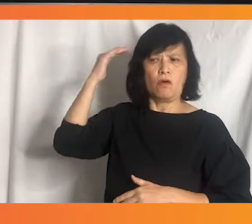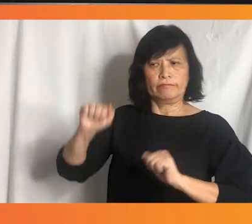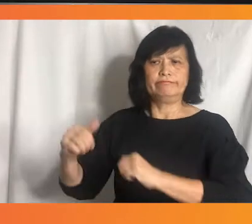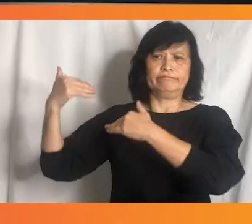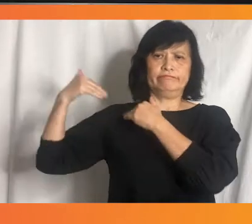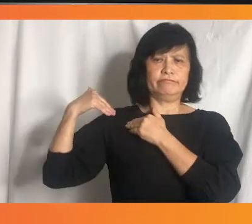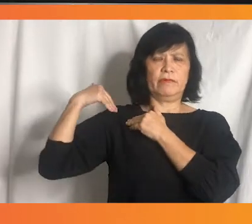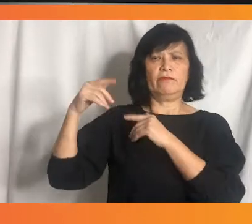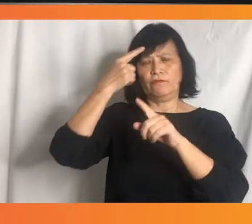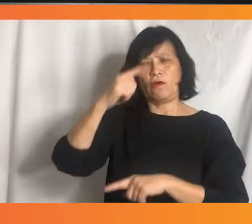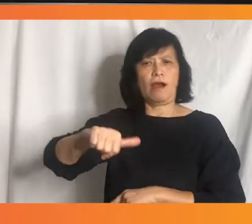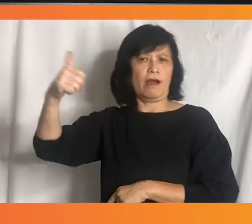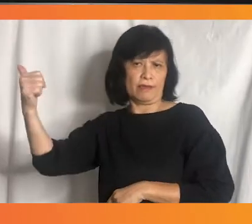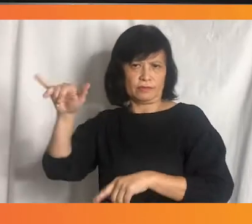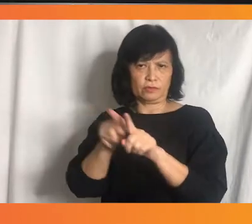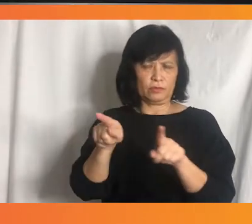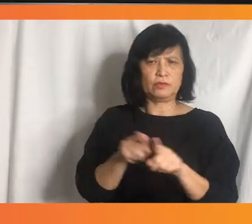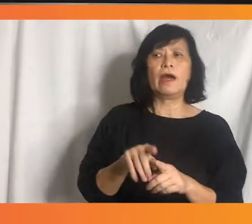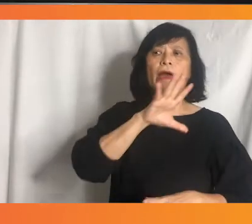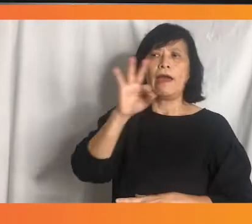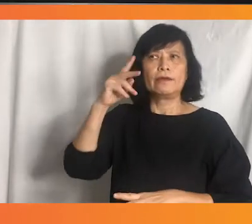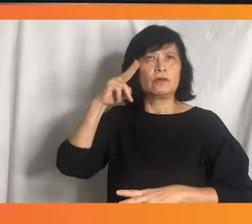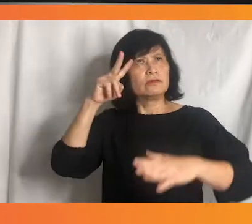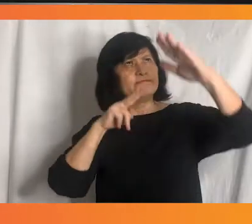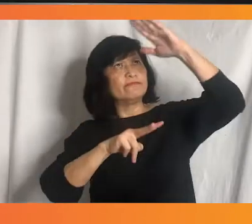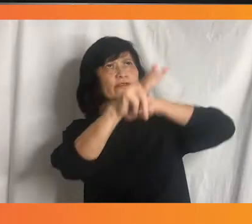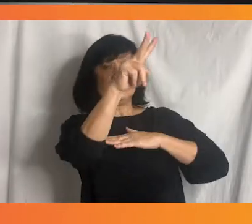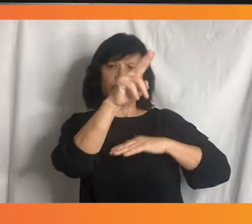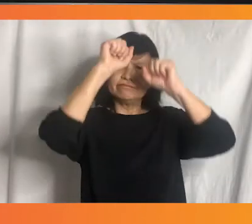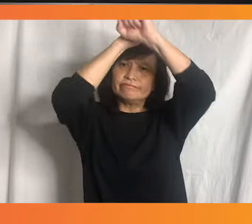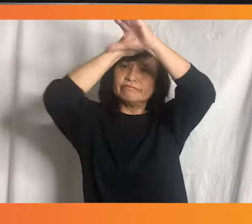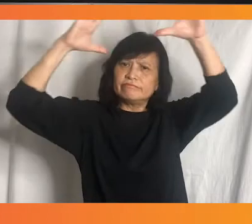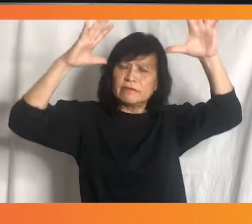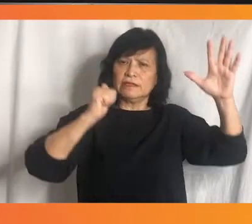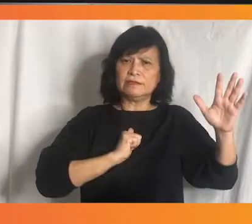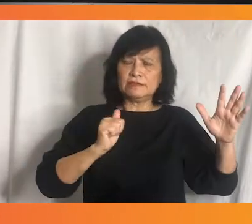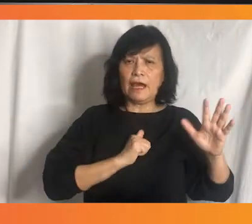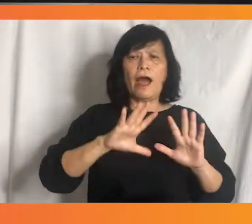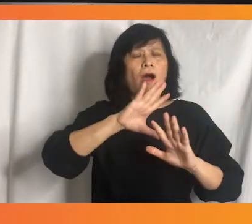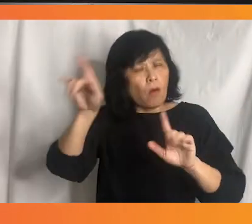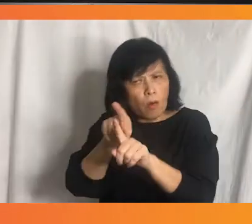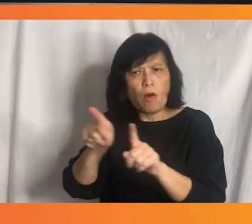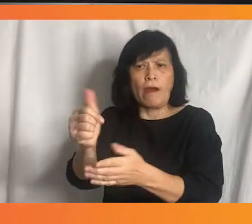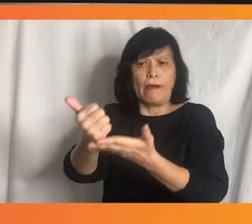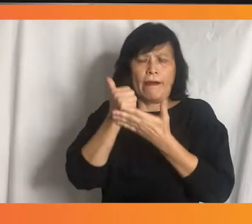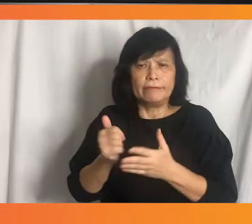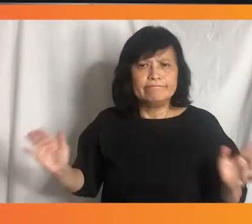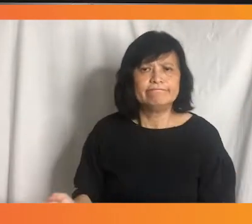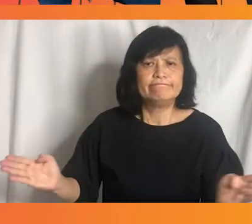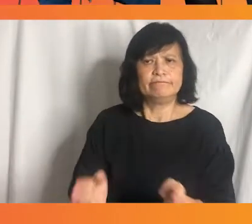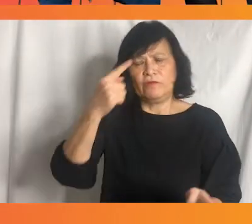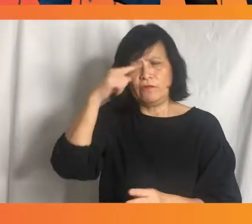to others. Being able to envision a future self was also helpful in motivating them to take care of their